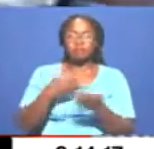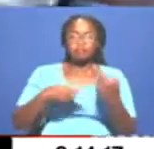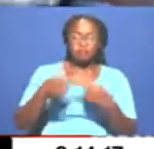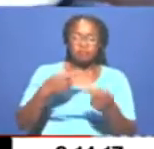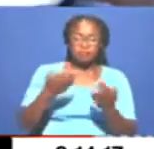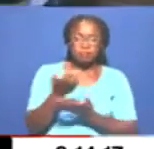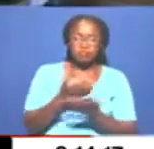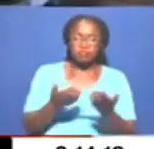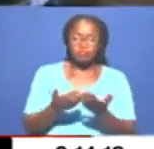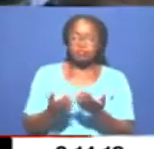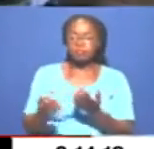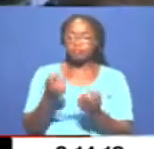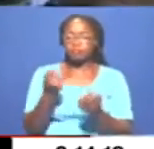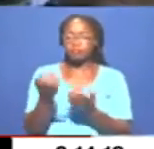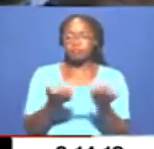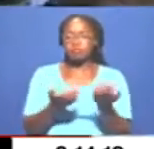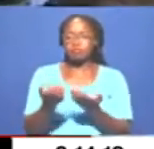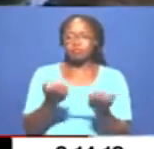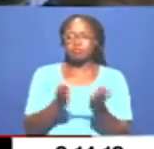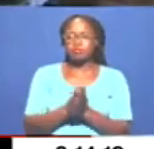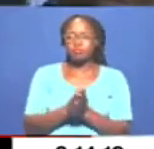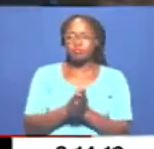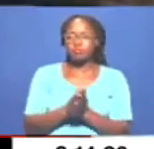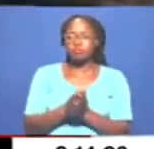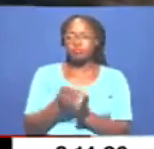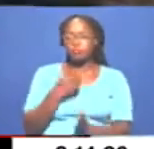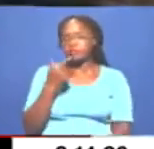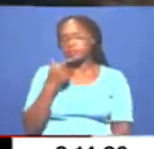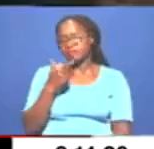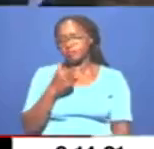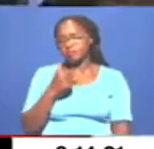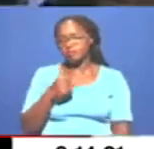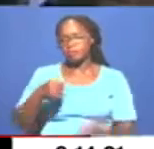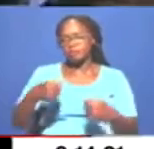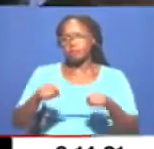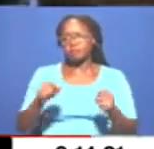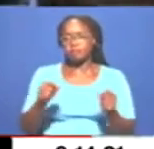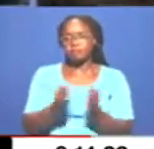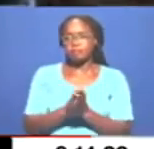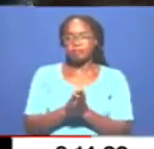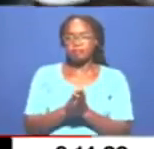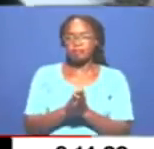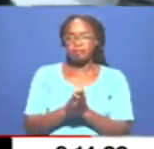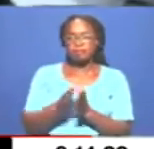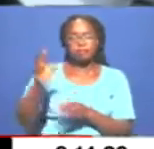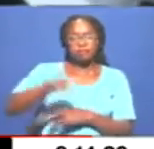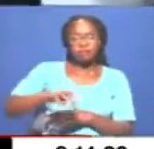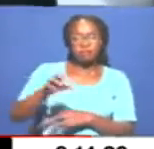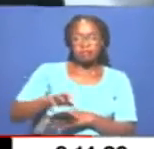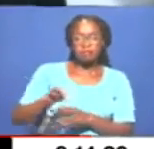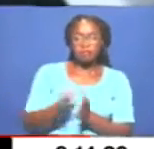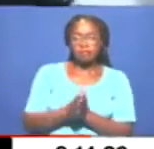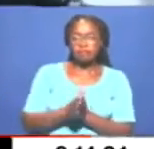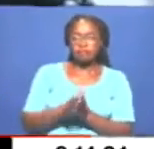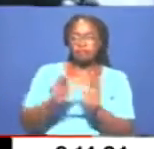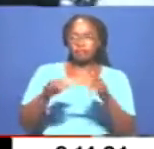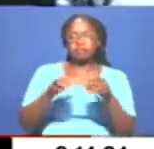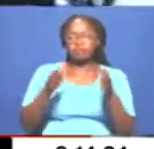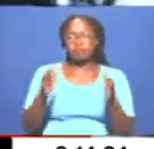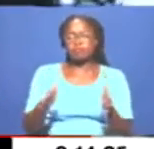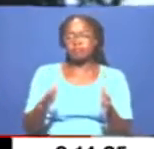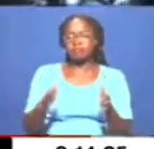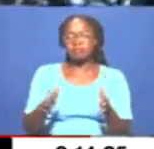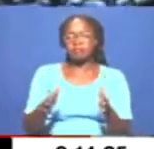boosting small-scale trade. Nimeongea na wote boda boda. Yes. Nimeongea na manamba. Yes. Nimeongea na wale wakulima. Yes. Nimeongea na